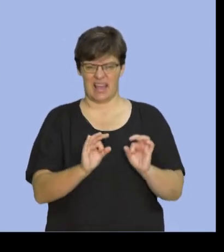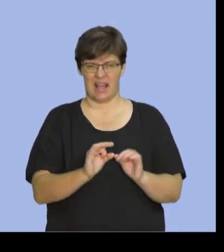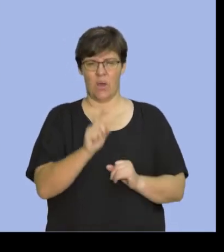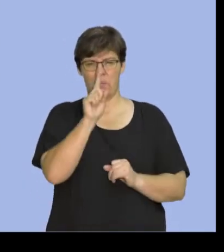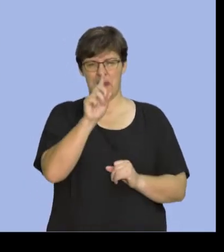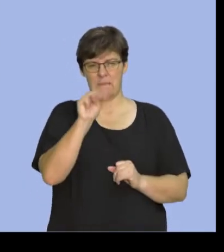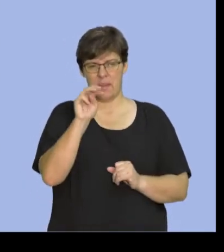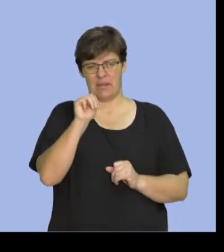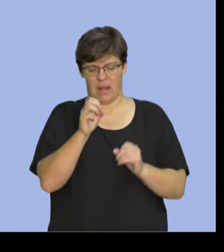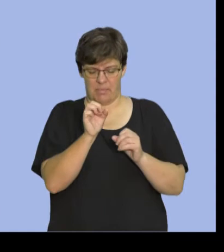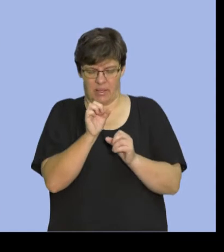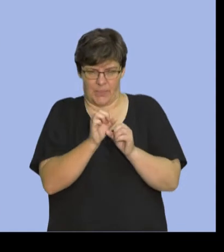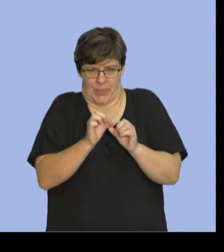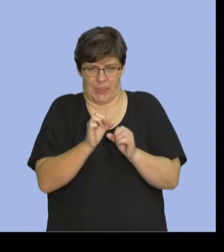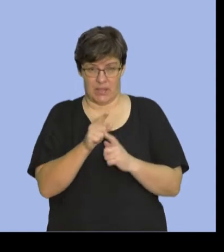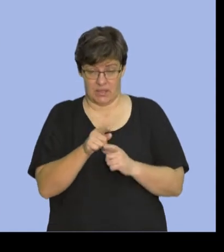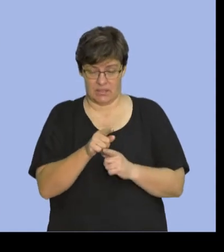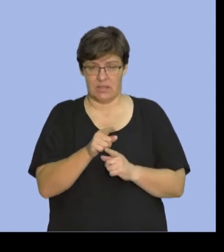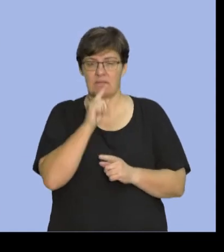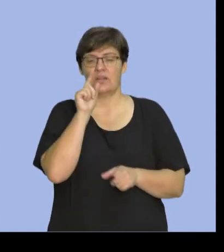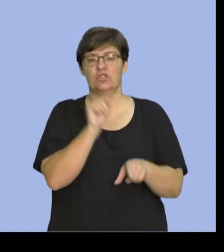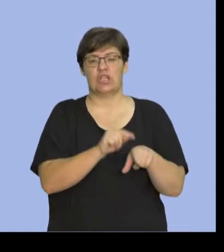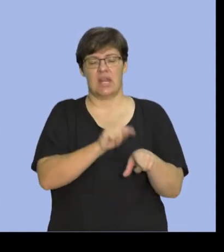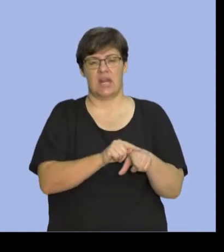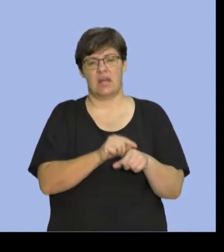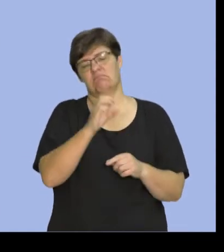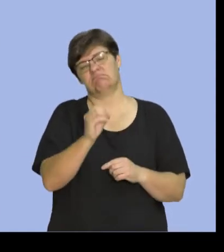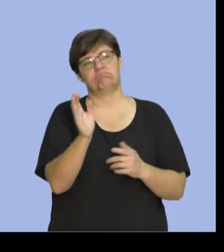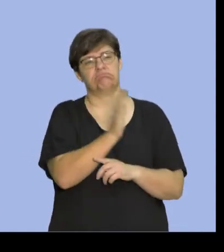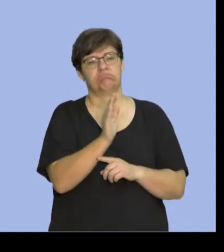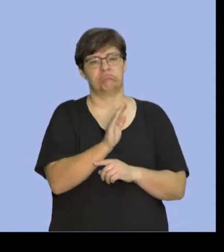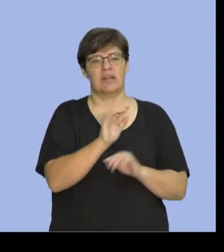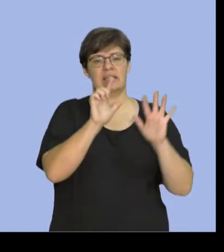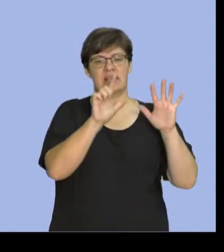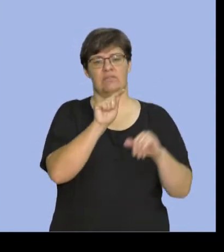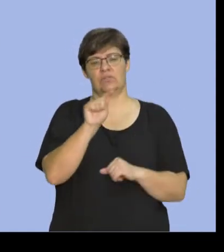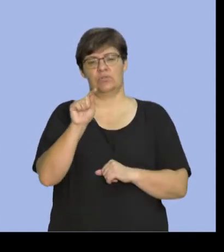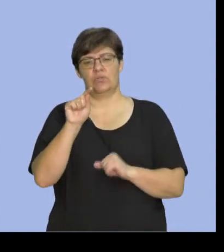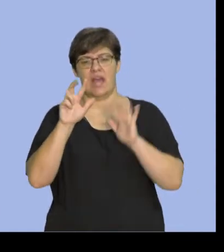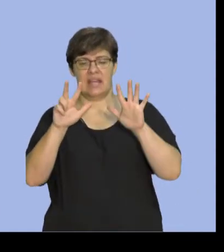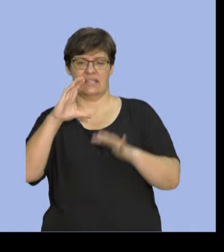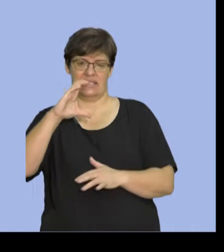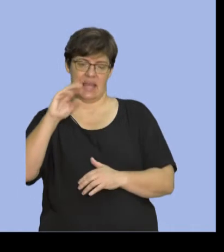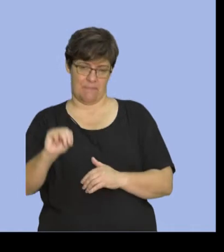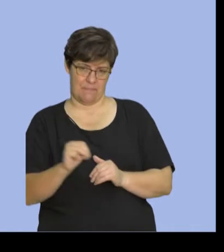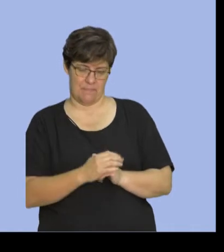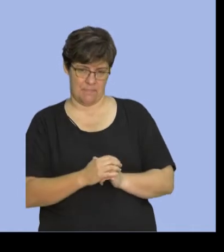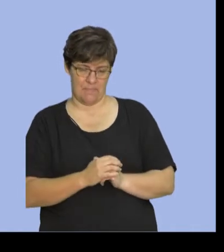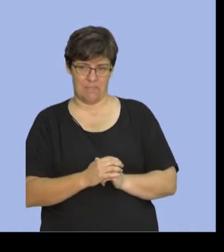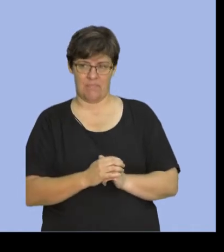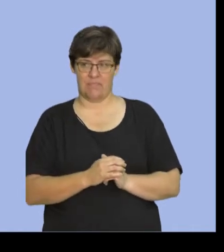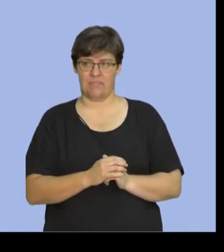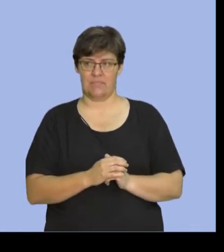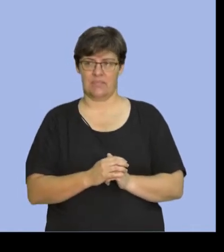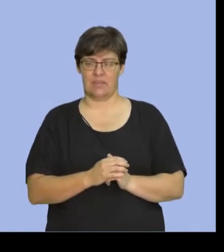so, and you'll find that a chicken egg could be between 7 to 8 centimeters in length or in size, and we get to